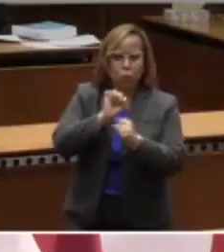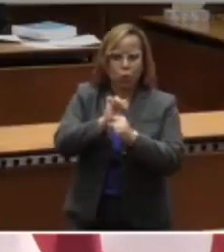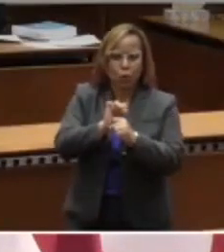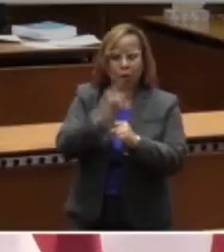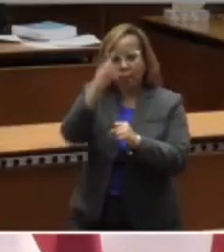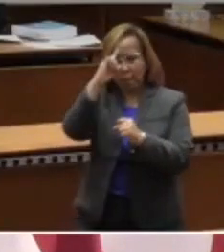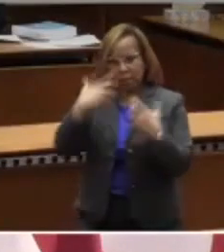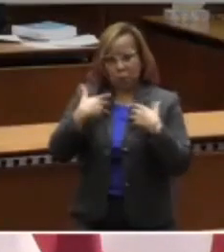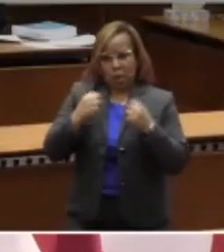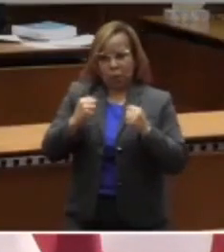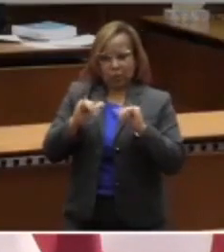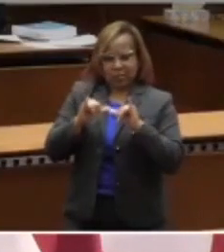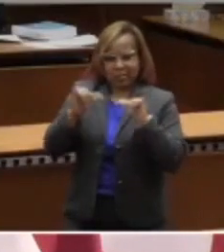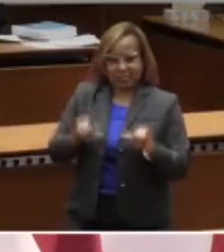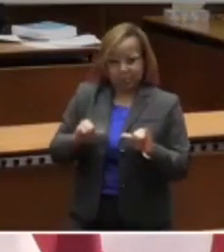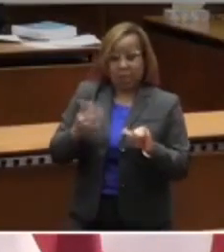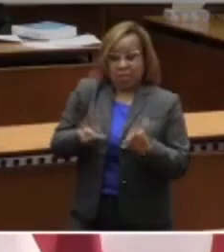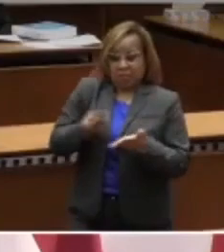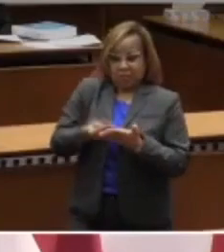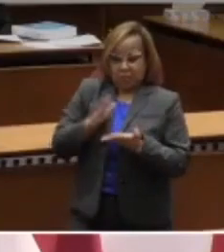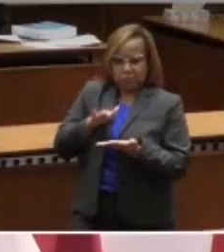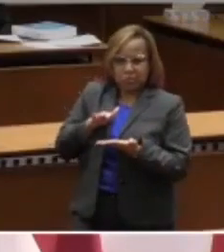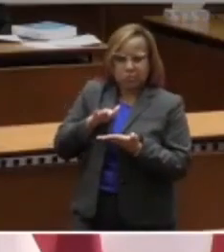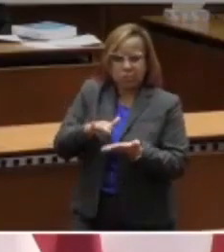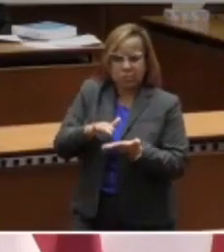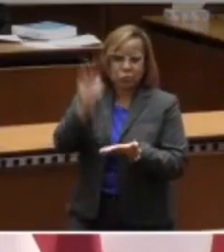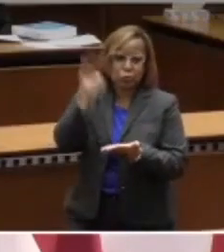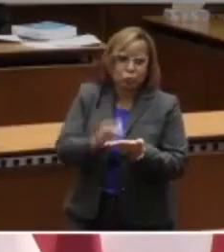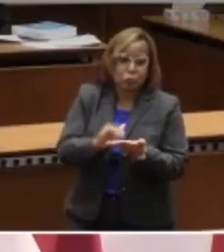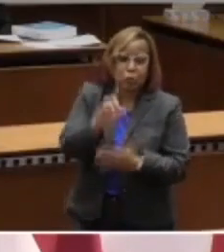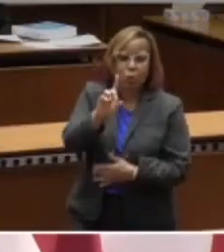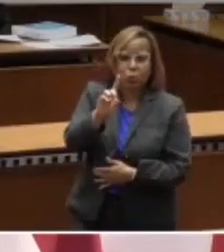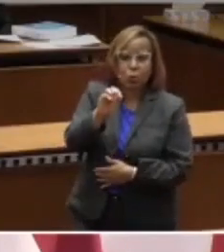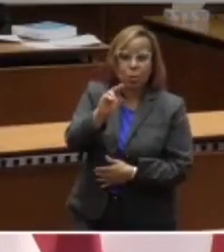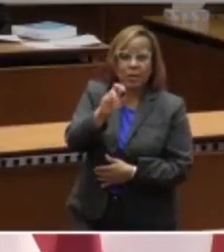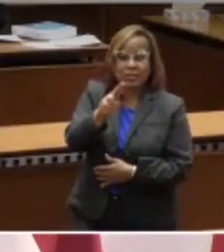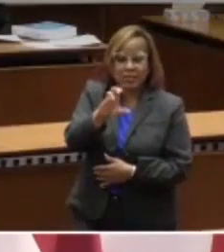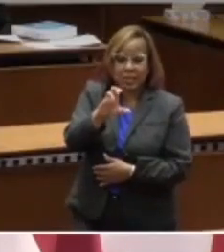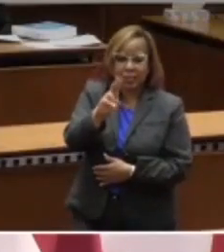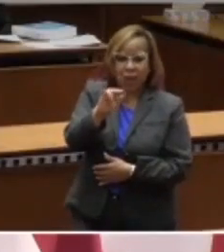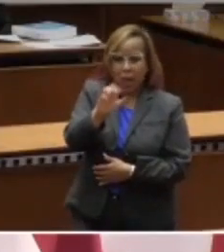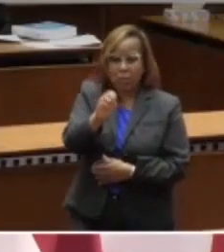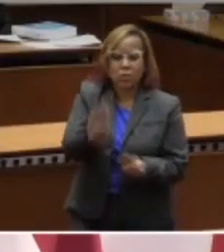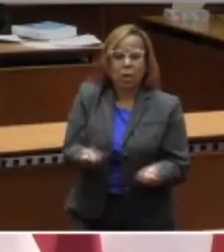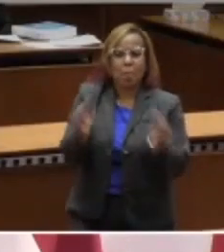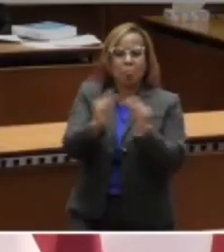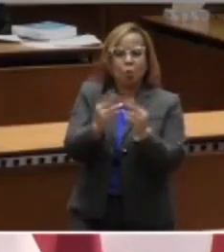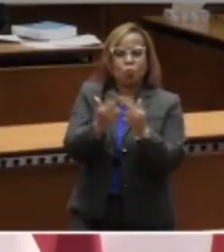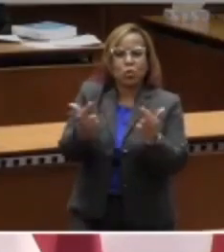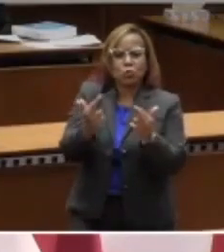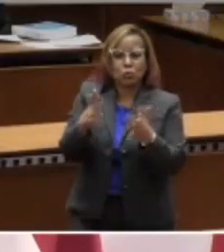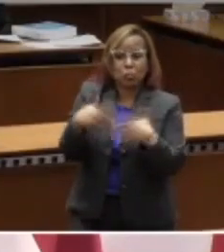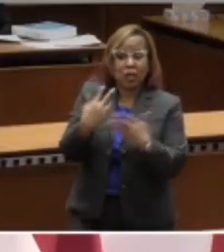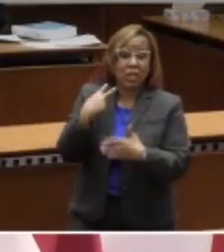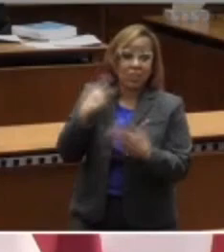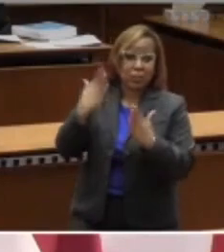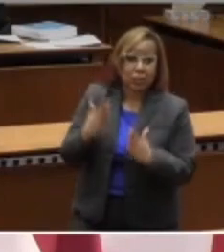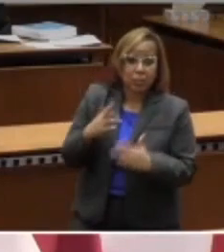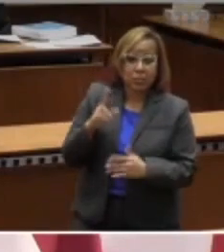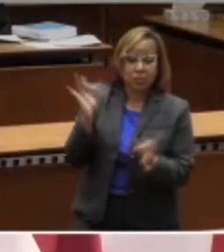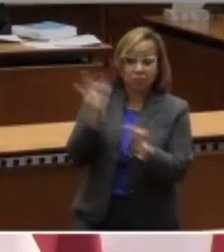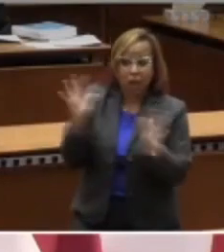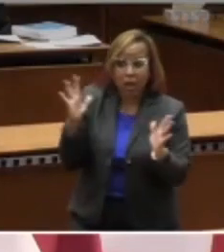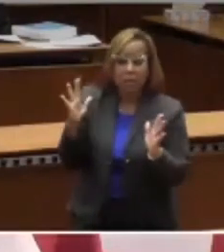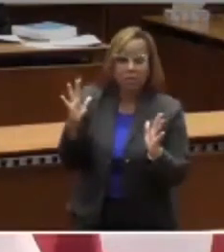health care system, dedicated funds to reduce domestic violence, and more resources to provide victims of